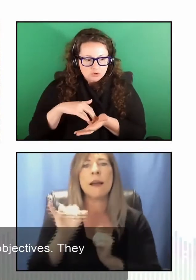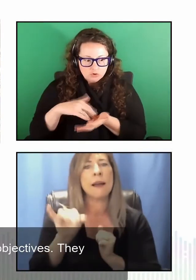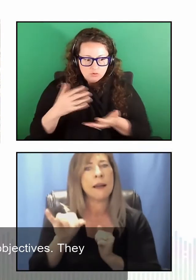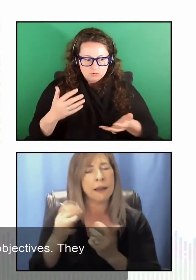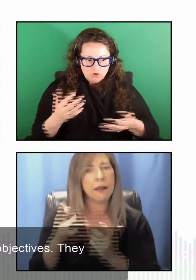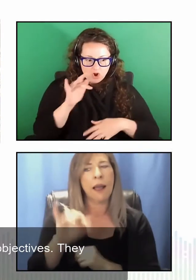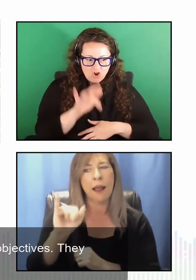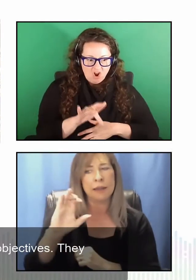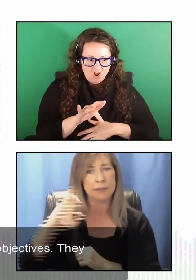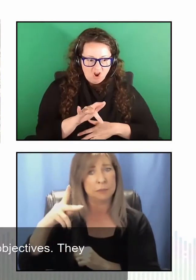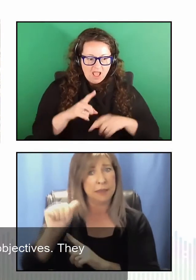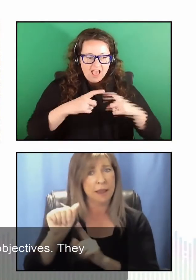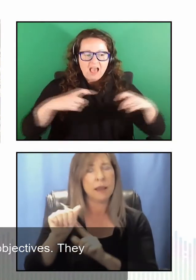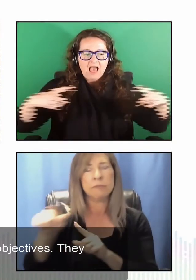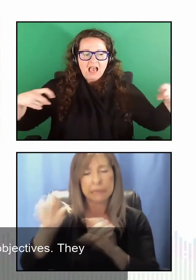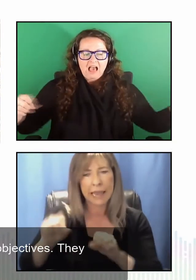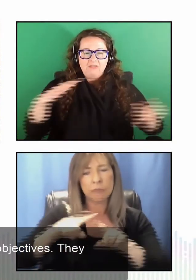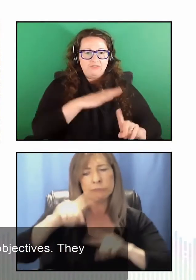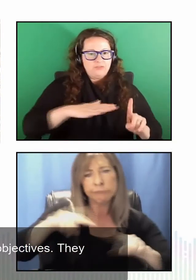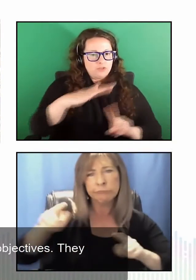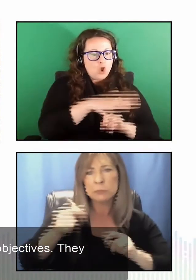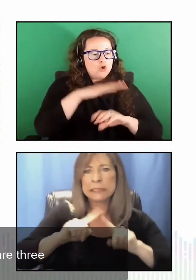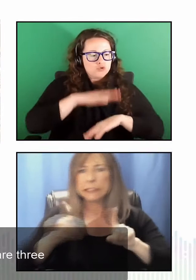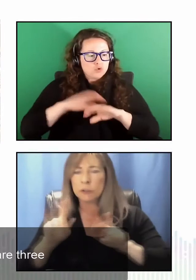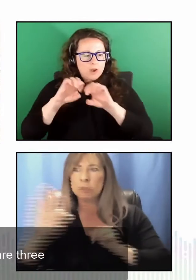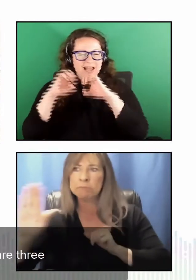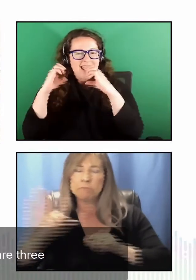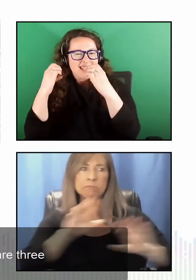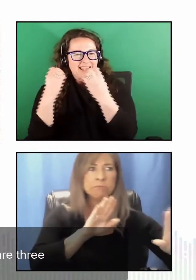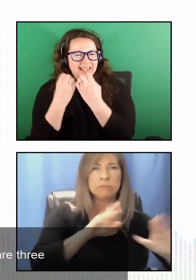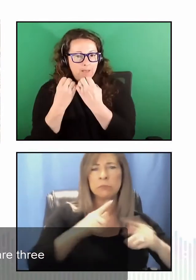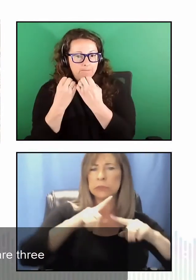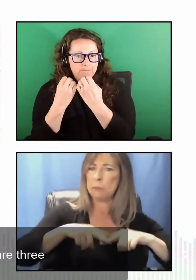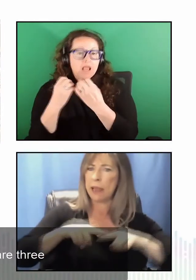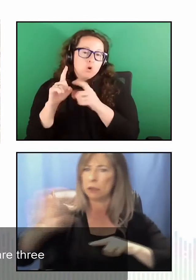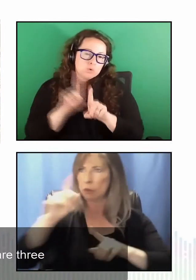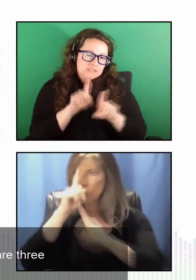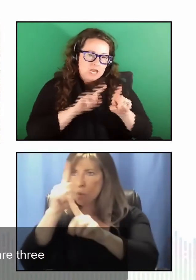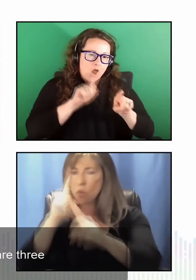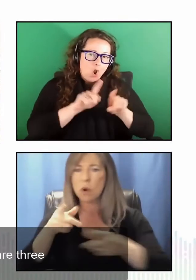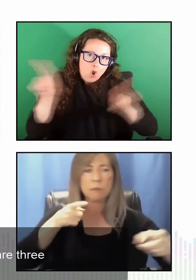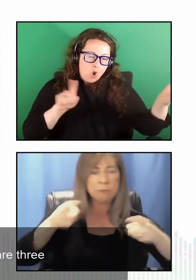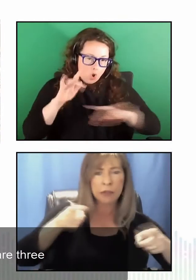their governance and management objectives. They are generally shared